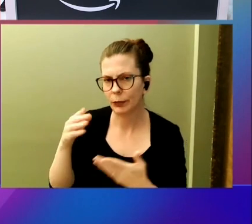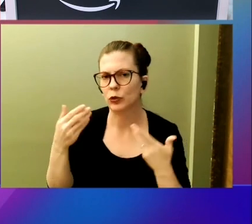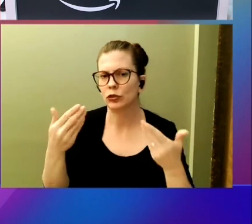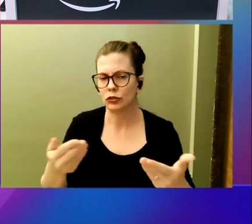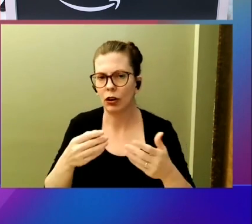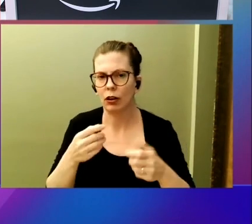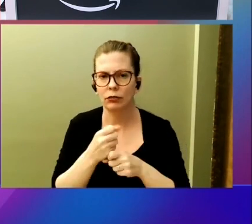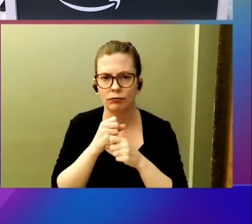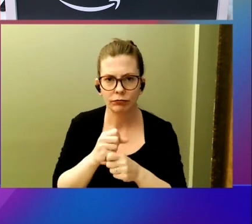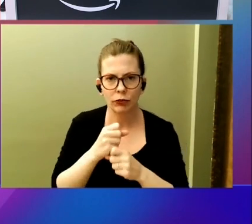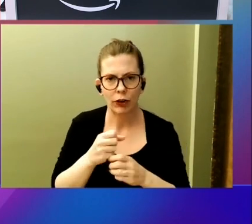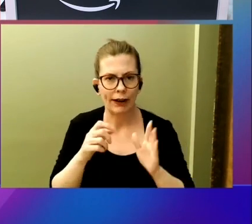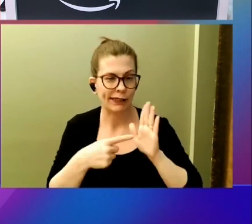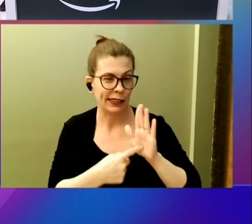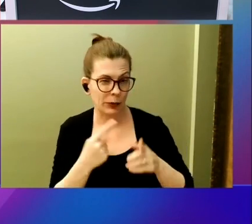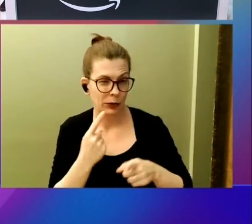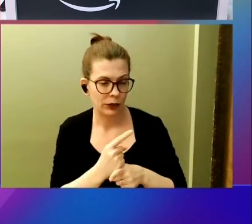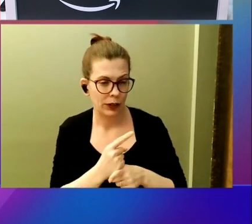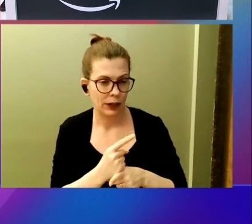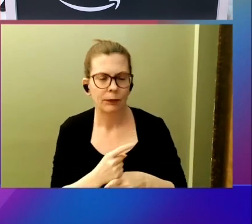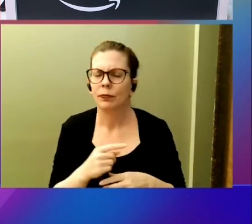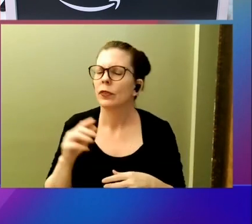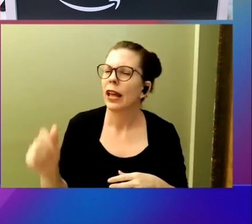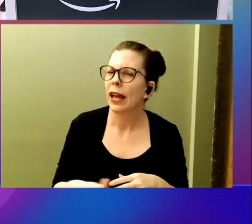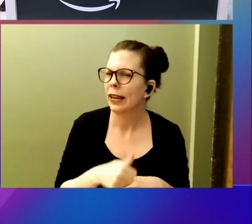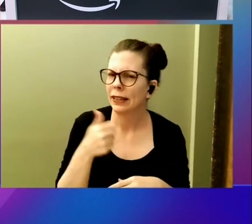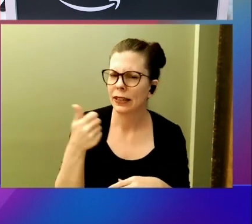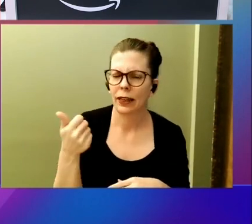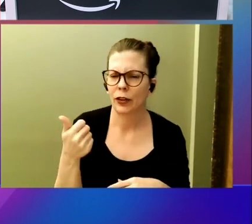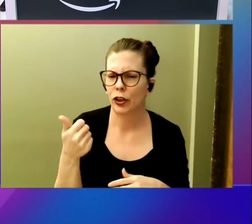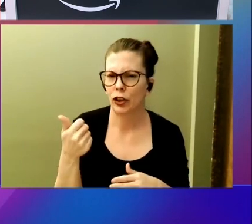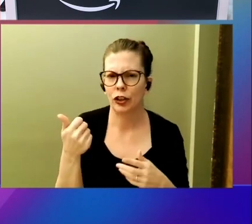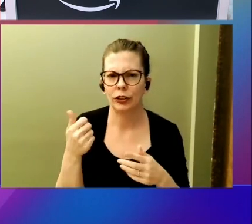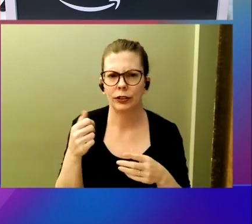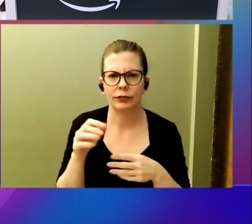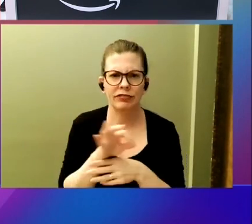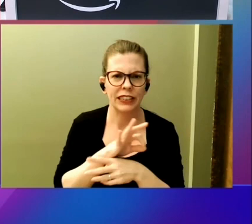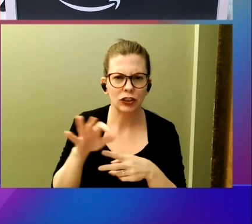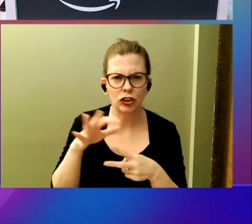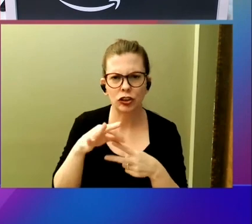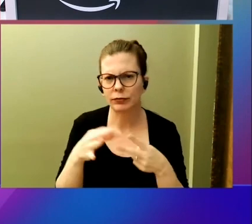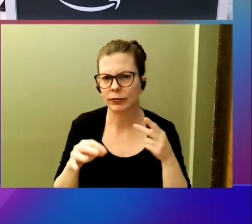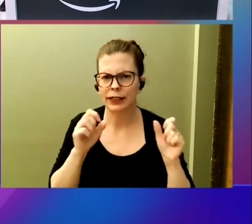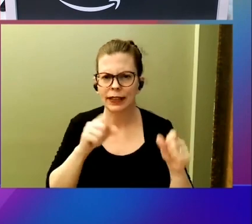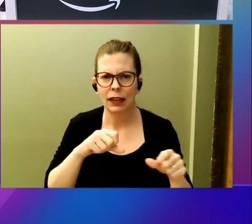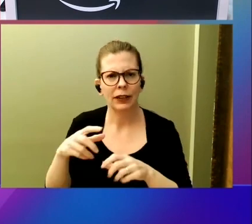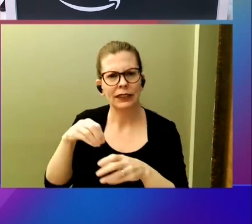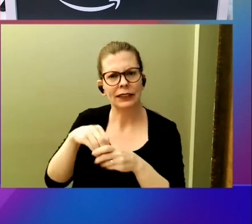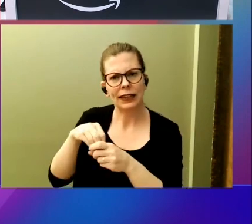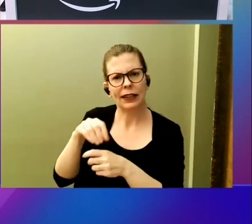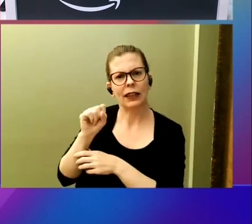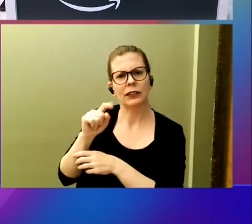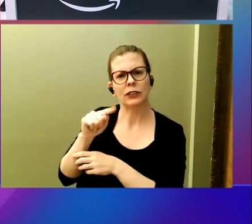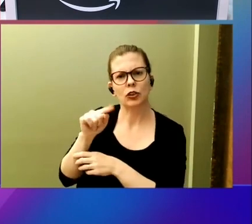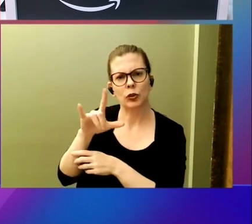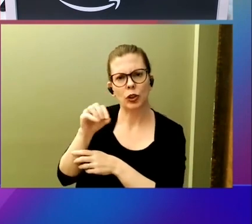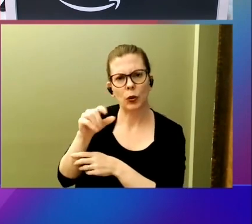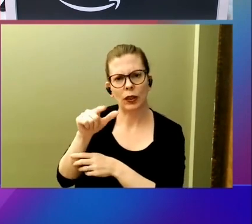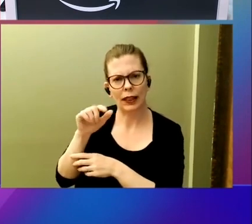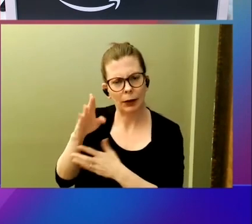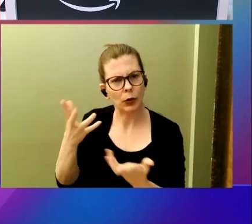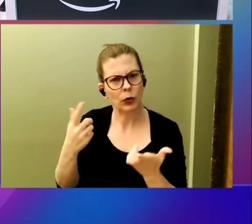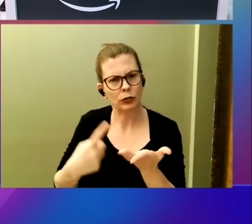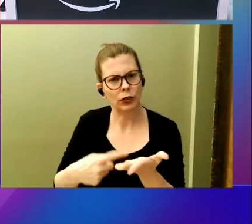examples. Are there any other features or capabilities in the Studio Lab that you want to highlight? Yeah, sure.